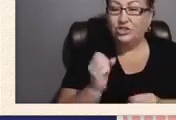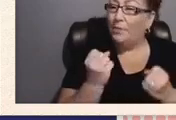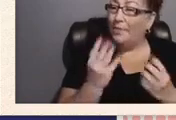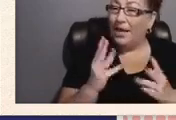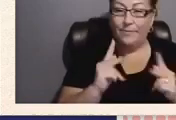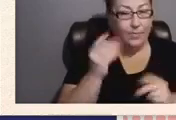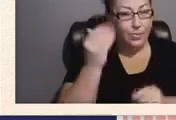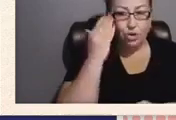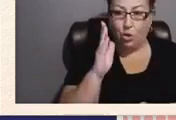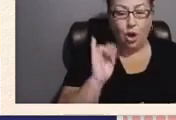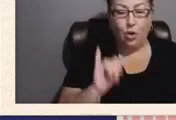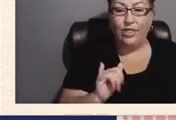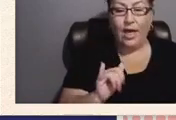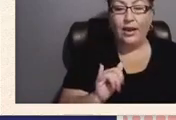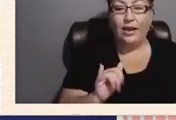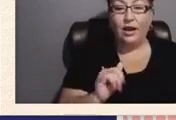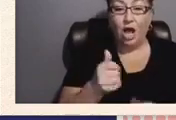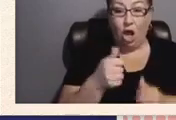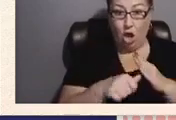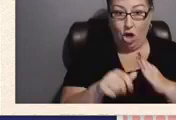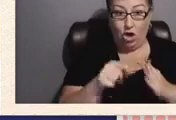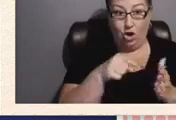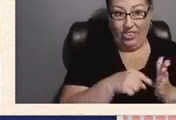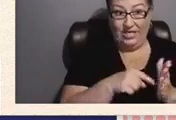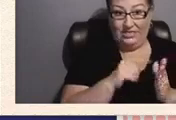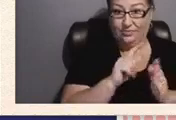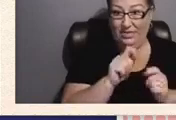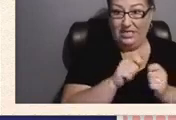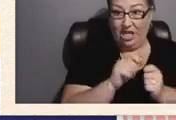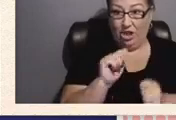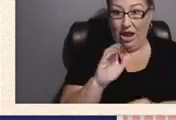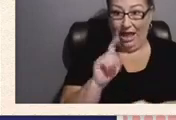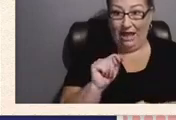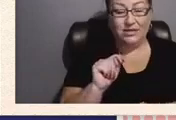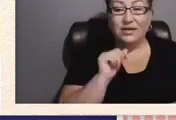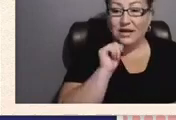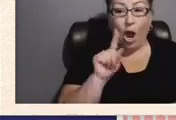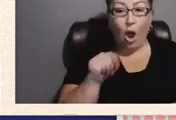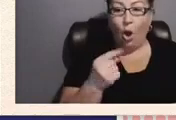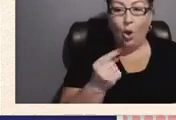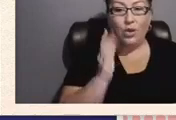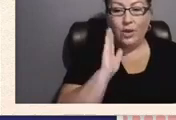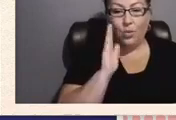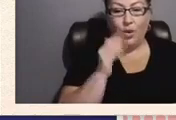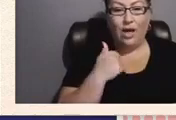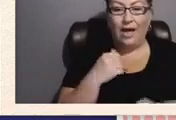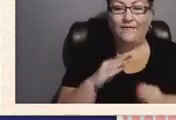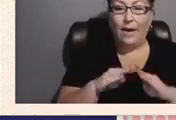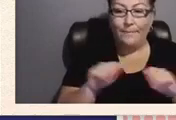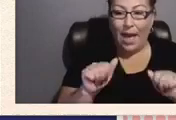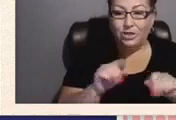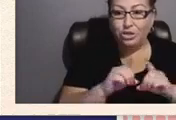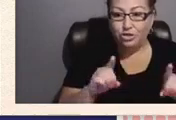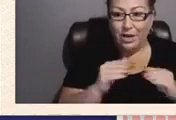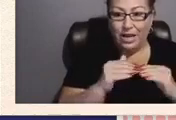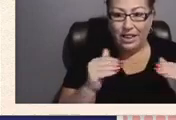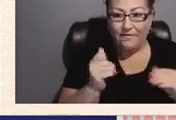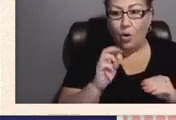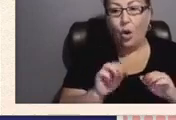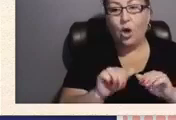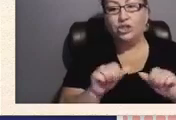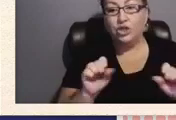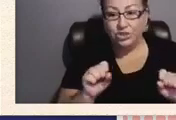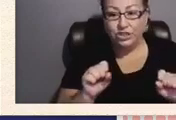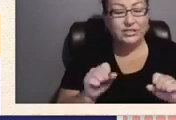that under this particular act is not only going to be a bachelor's degree level or associate's degree level